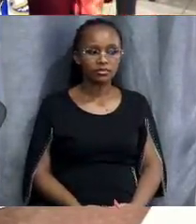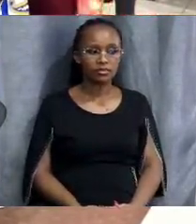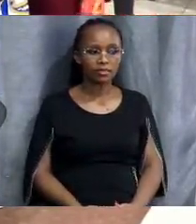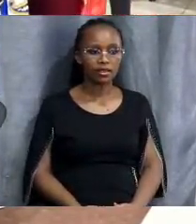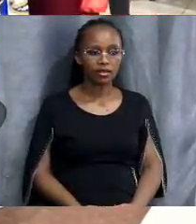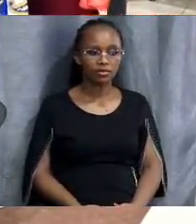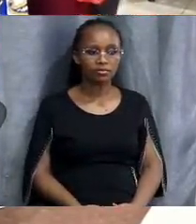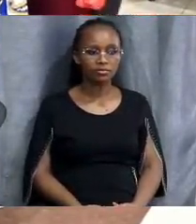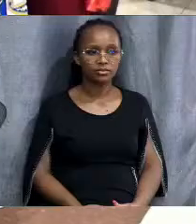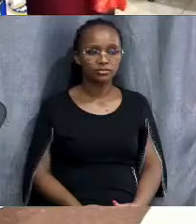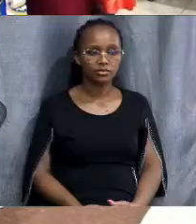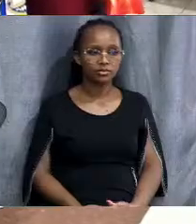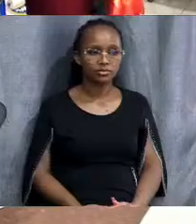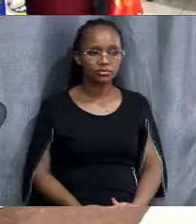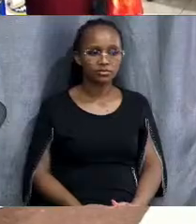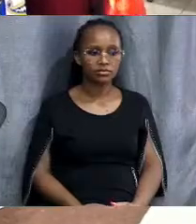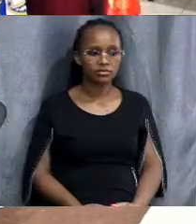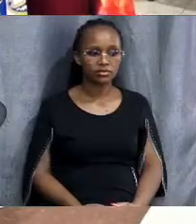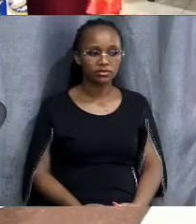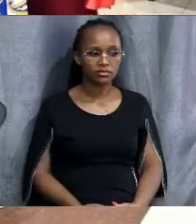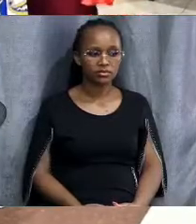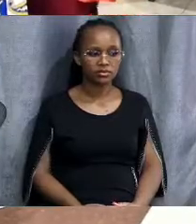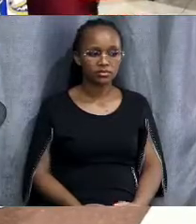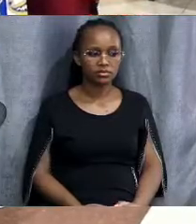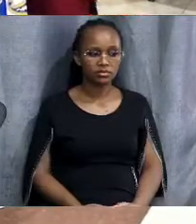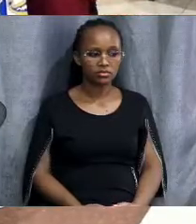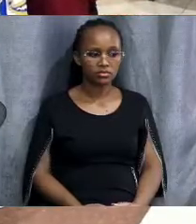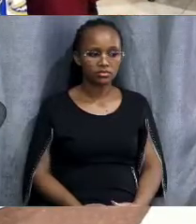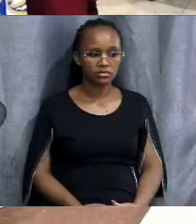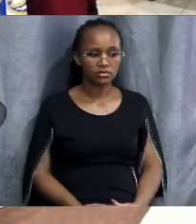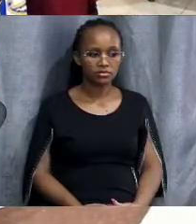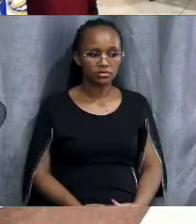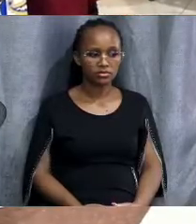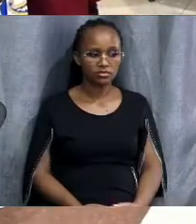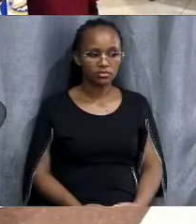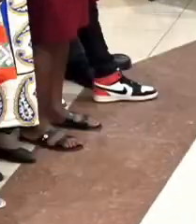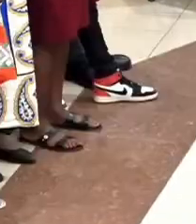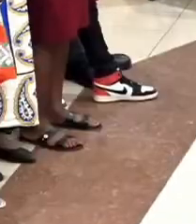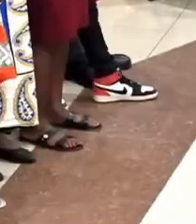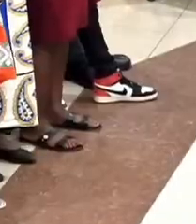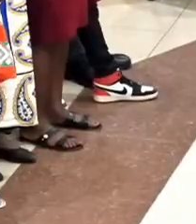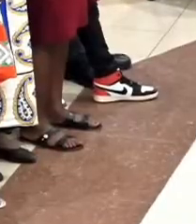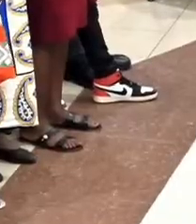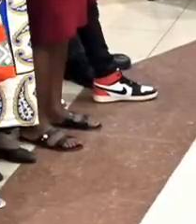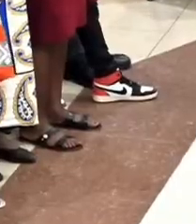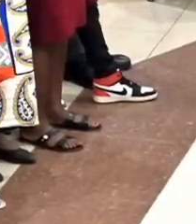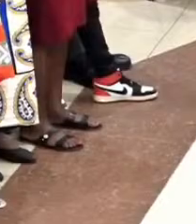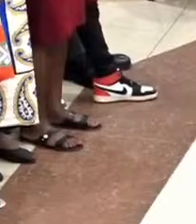Oh, God, yeah,